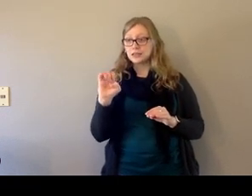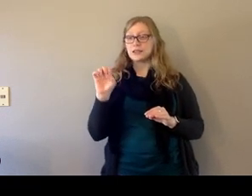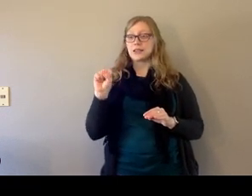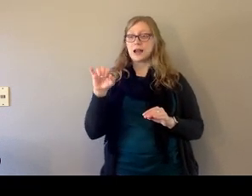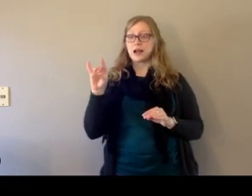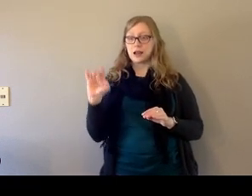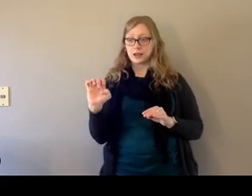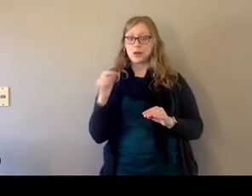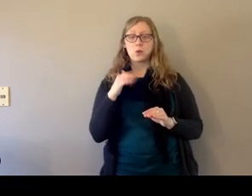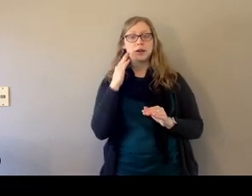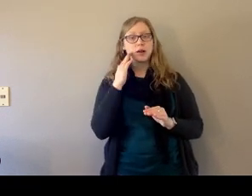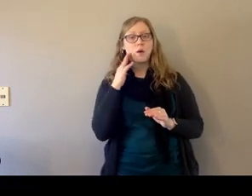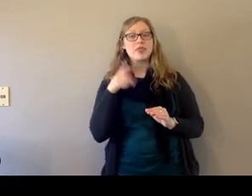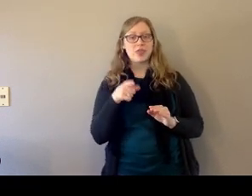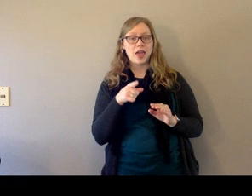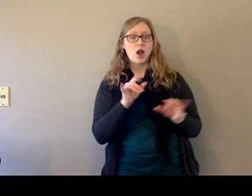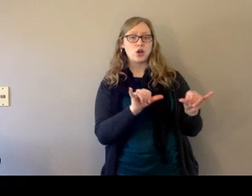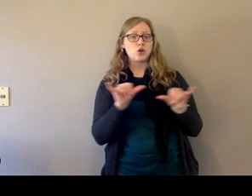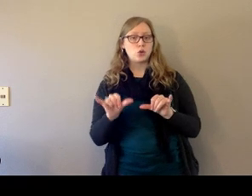triangle